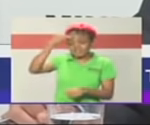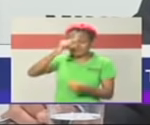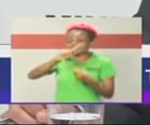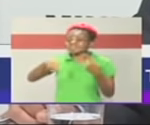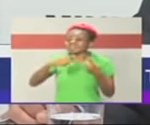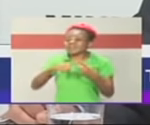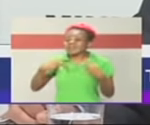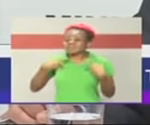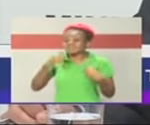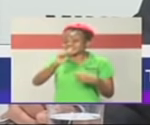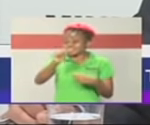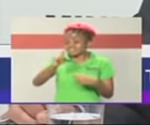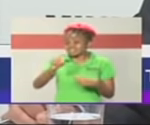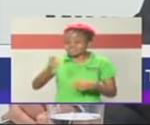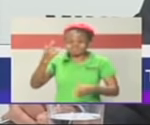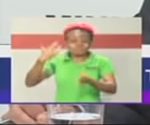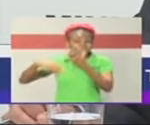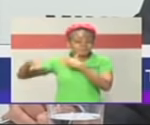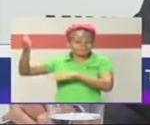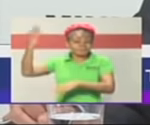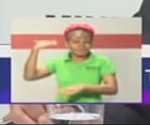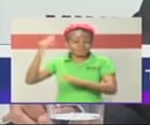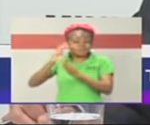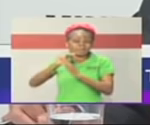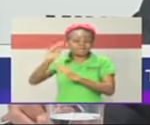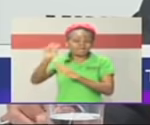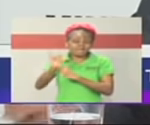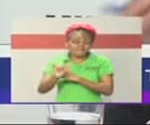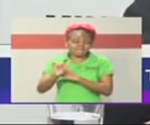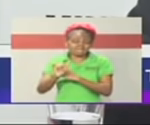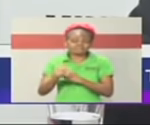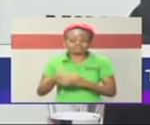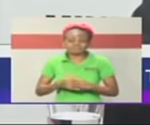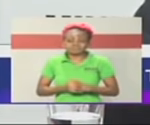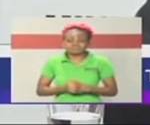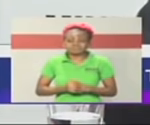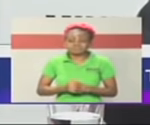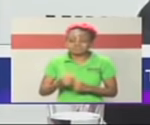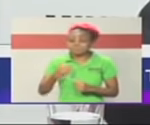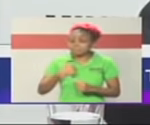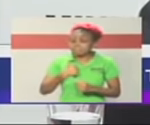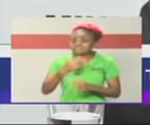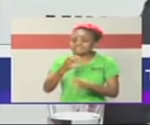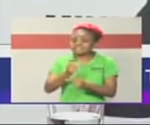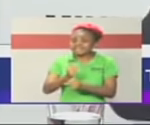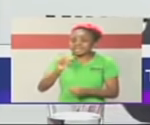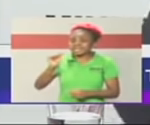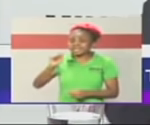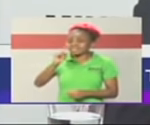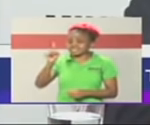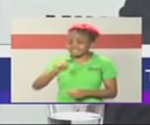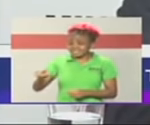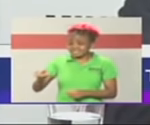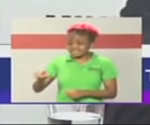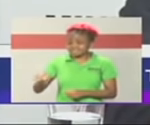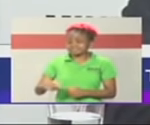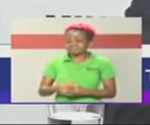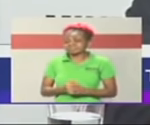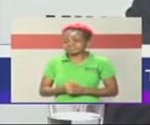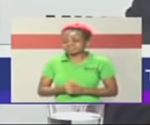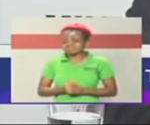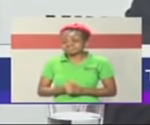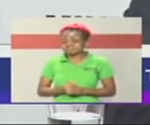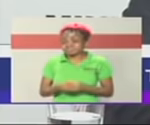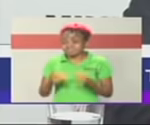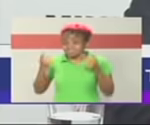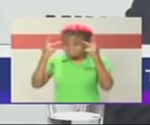rollout back in around May. I took the AstraZeneca vaccine. The Prime Minister